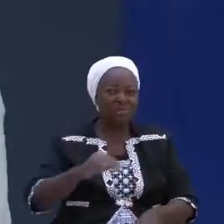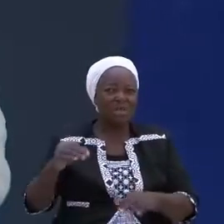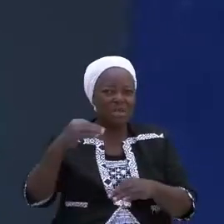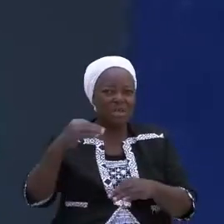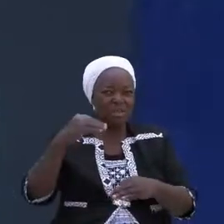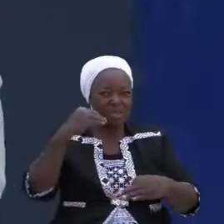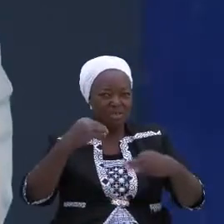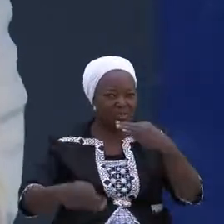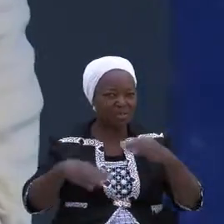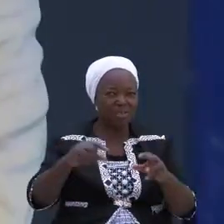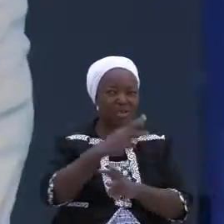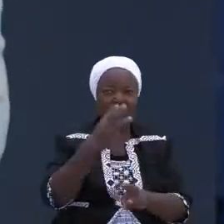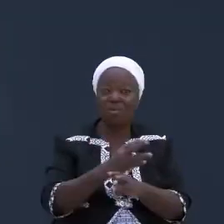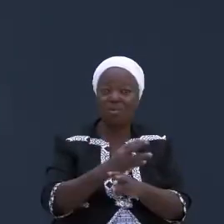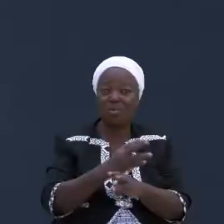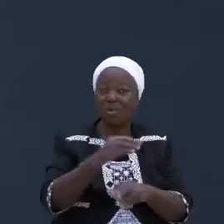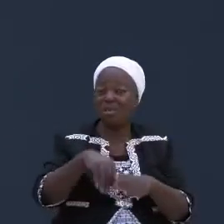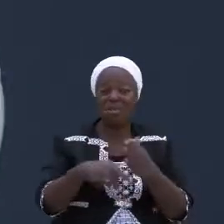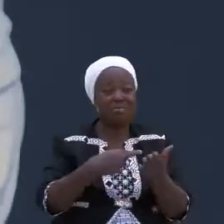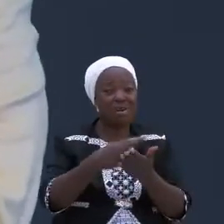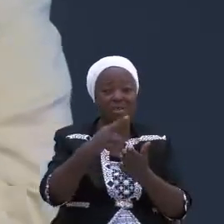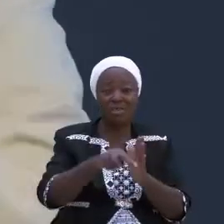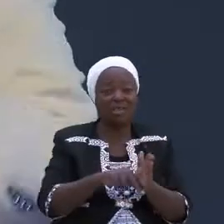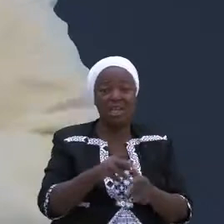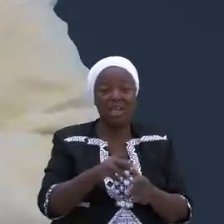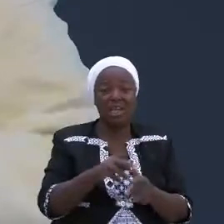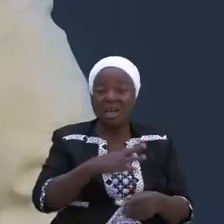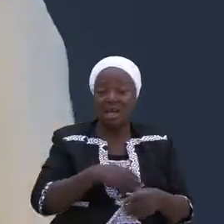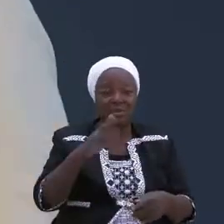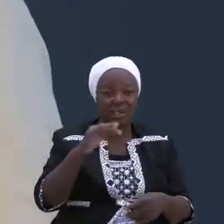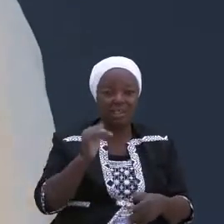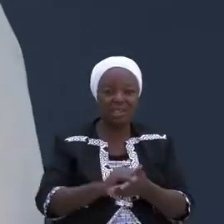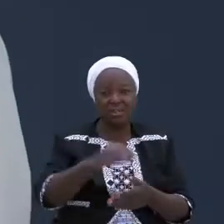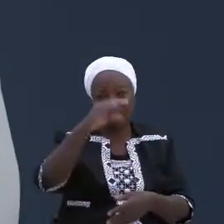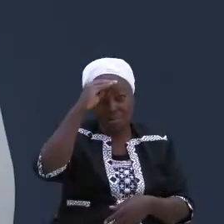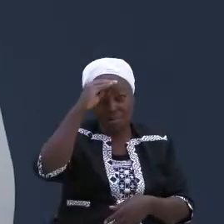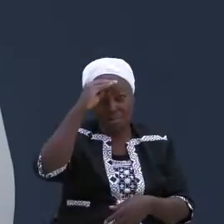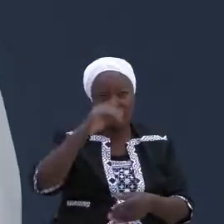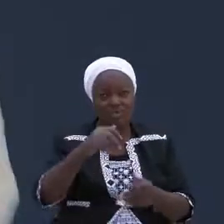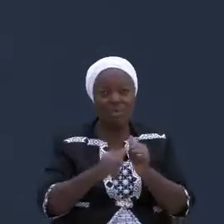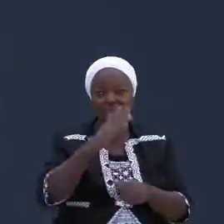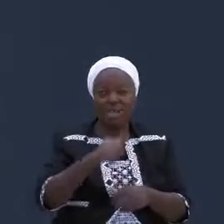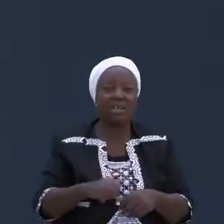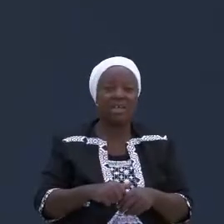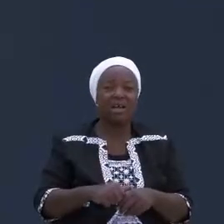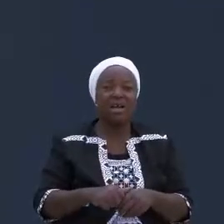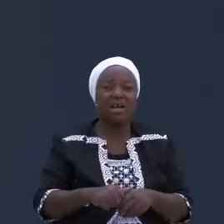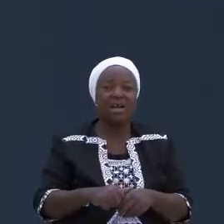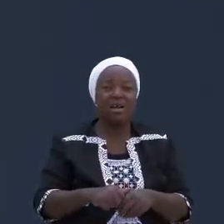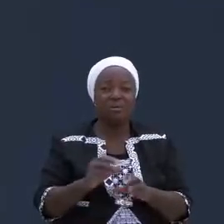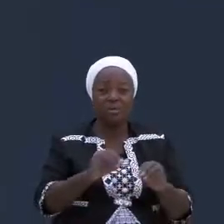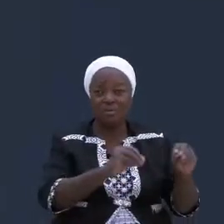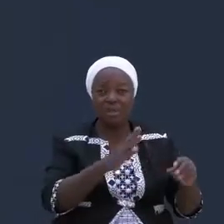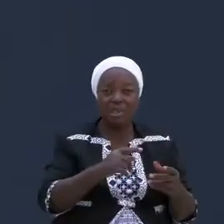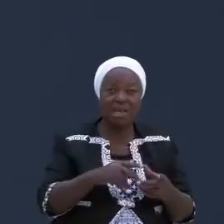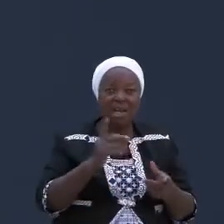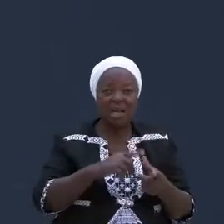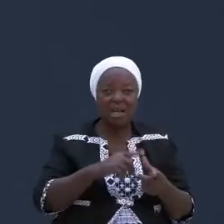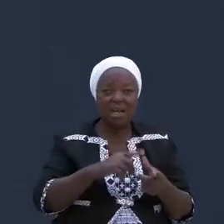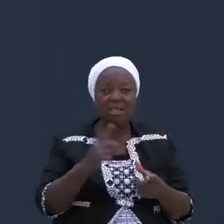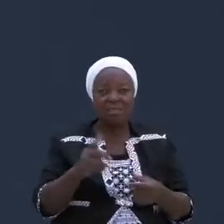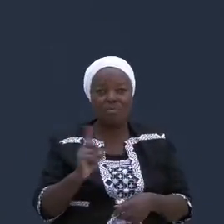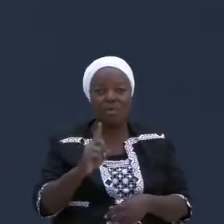a righteousness by that man whom he has so danger whereof he has